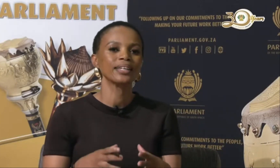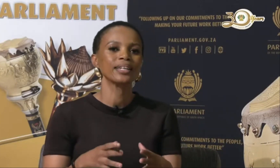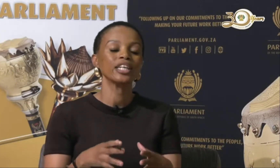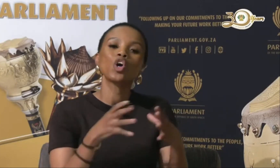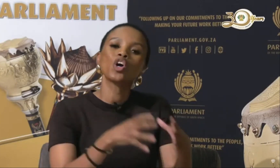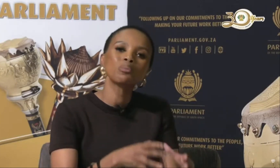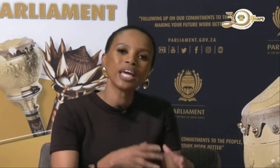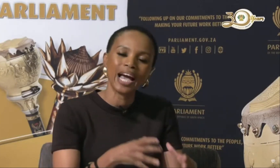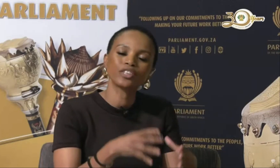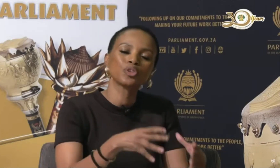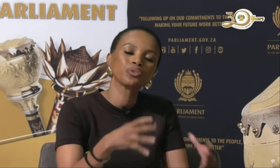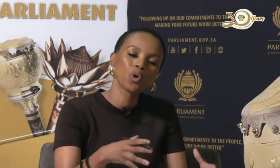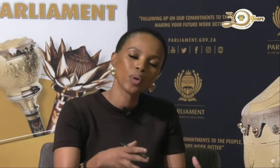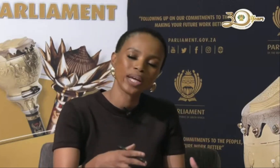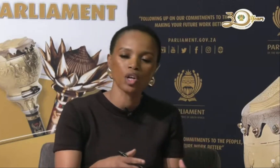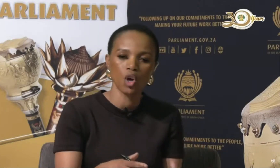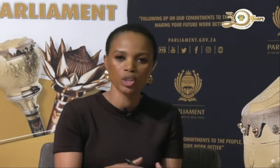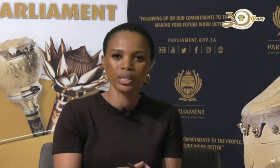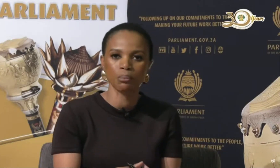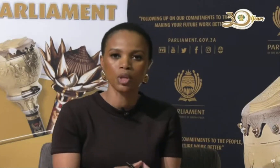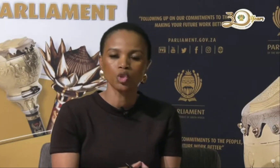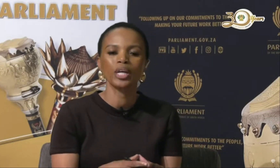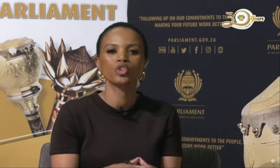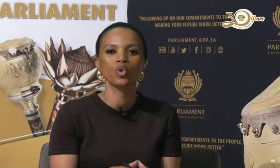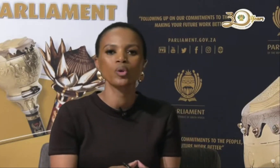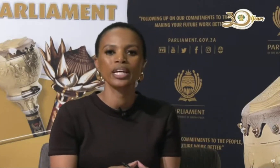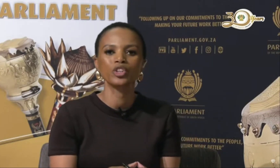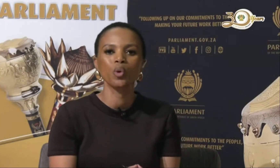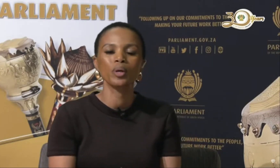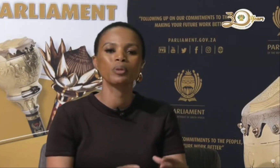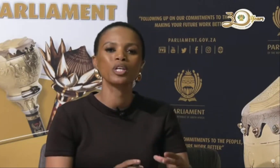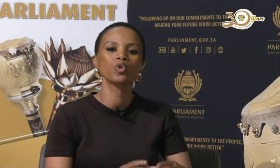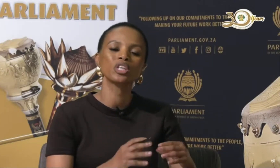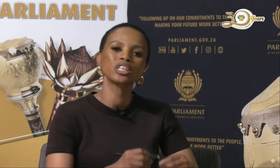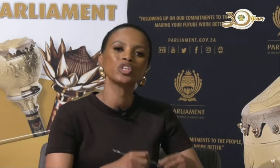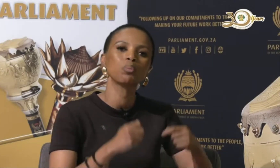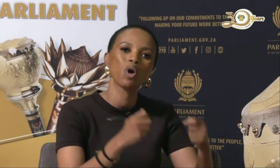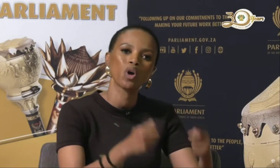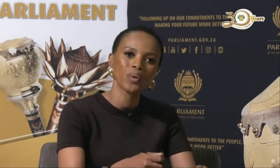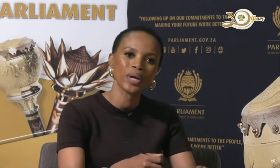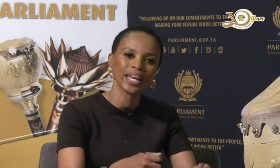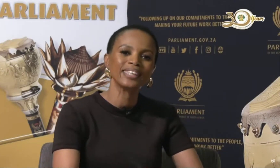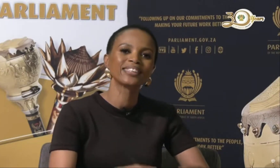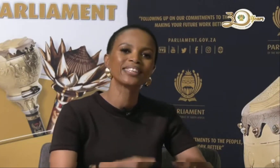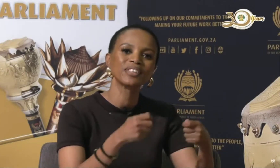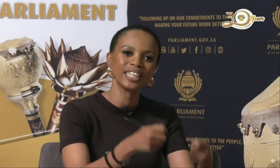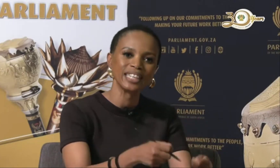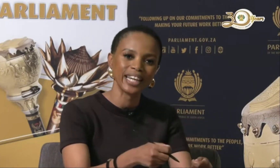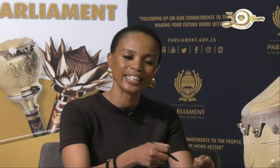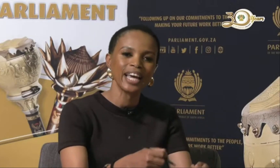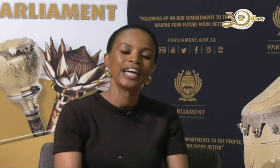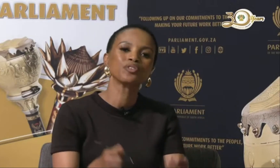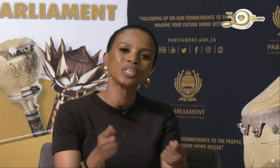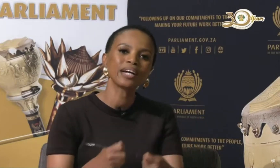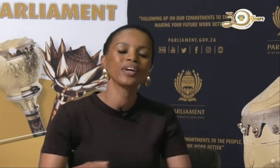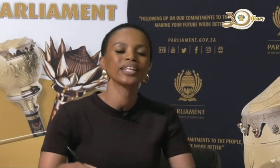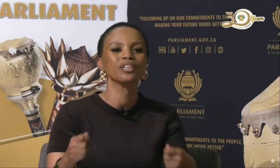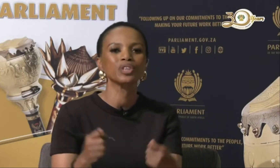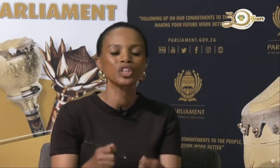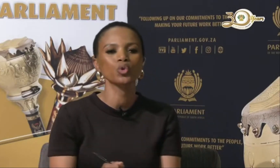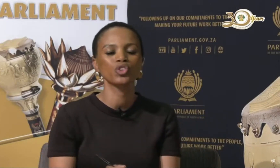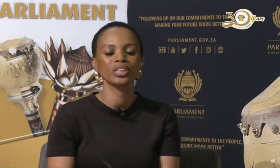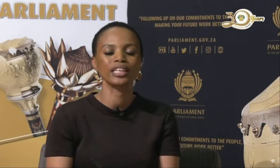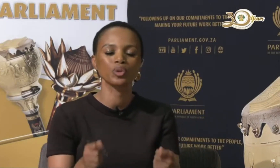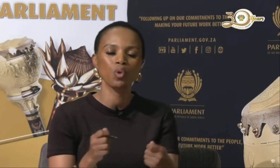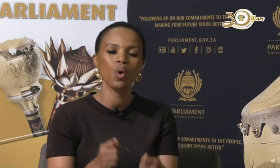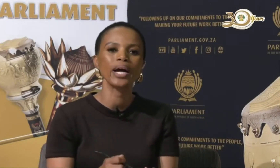the economy has to grow in the long term, to ensure that, we don't continue borrowing and servicing debt and redirecting